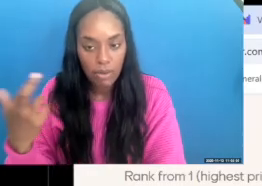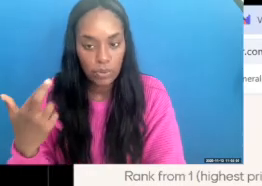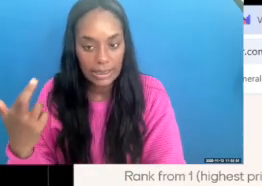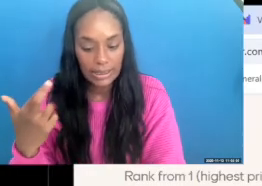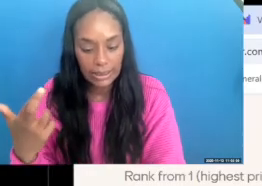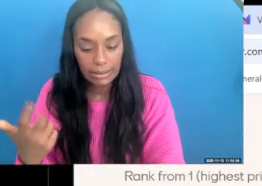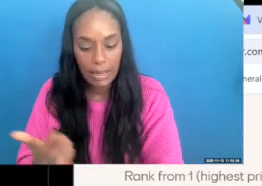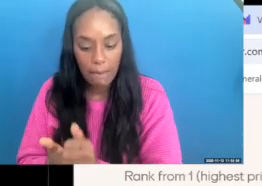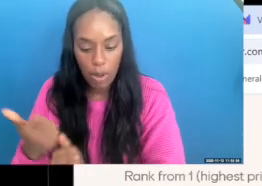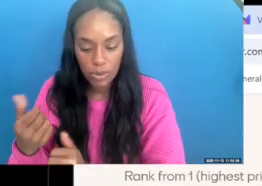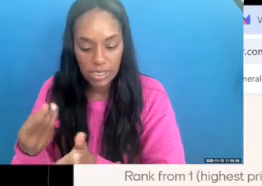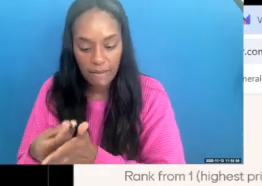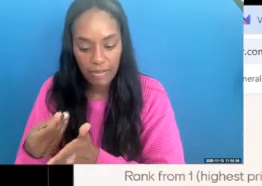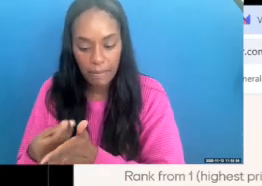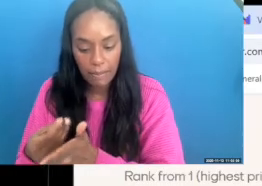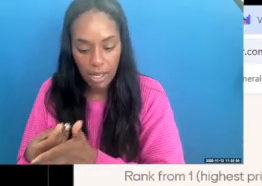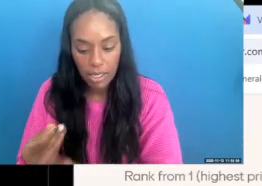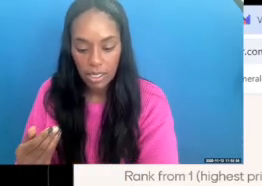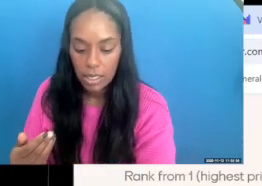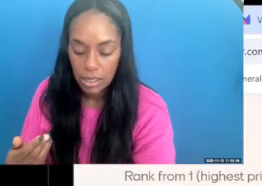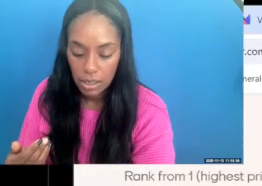think as a result of that,